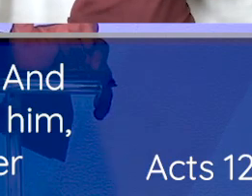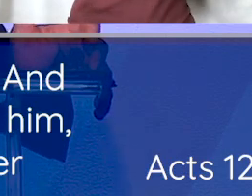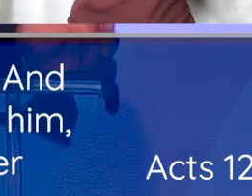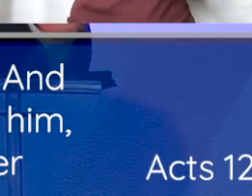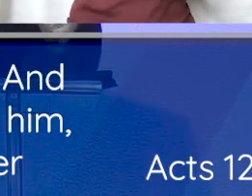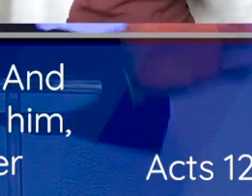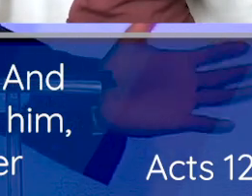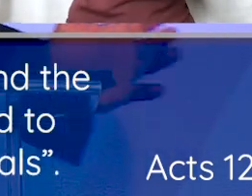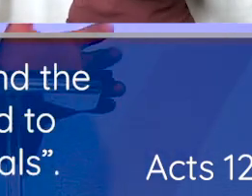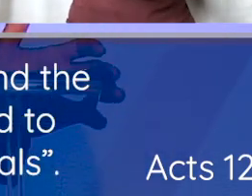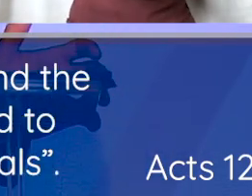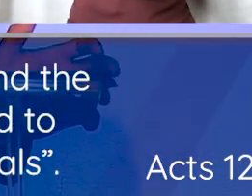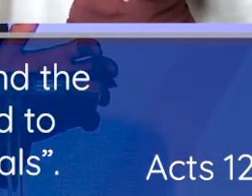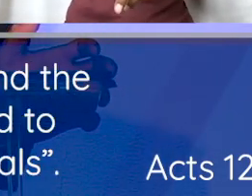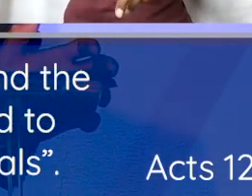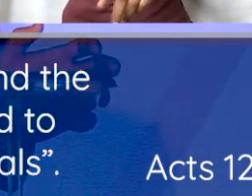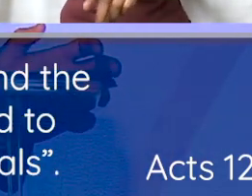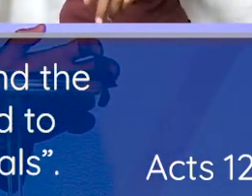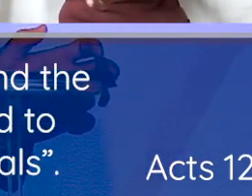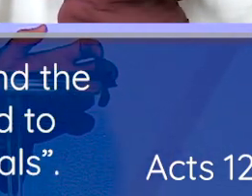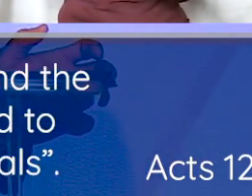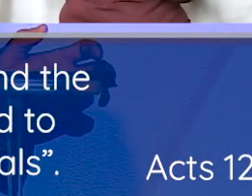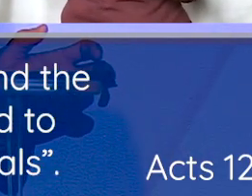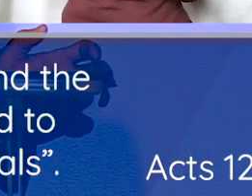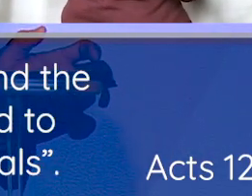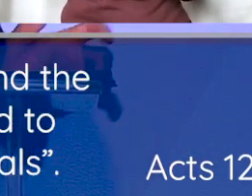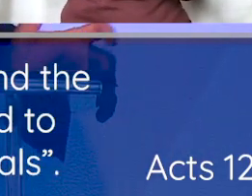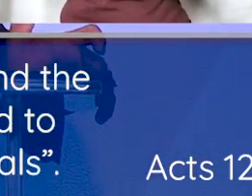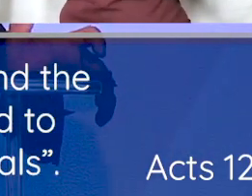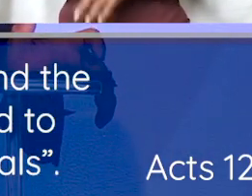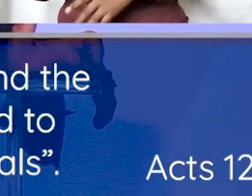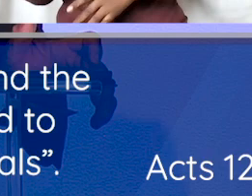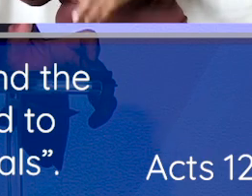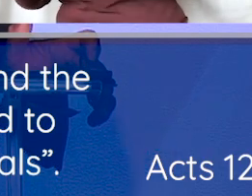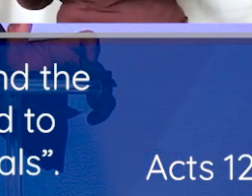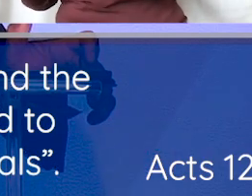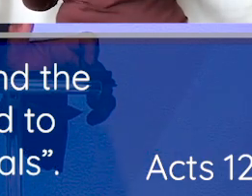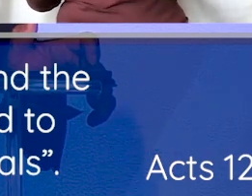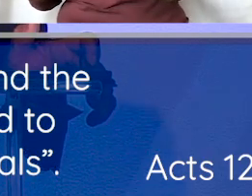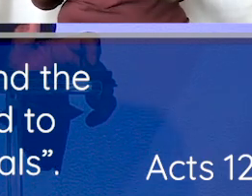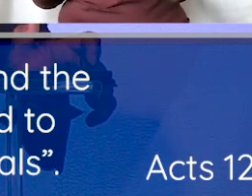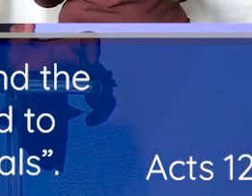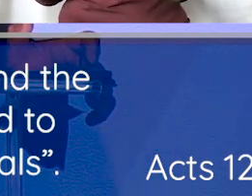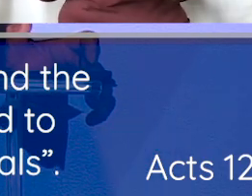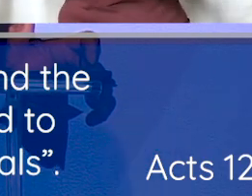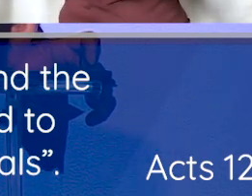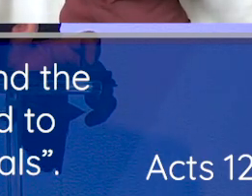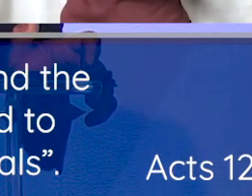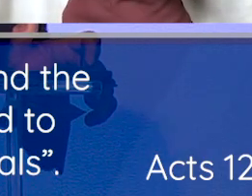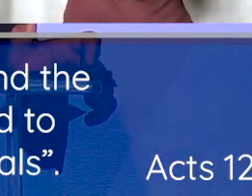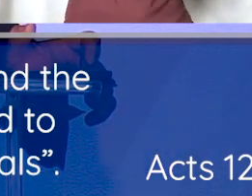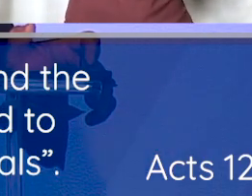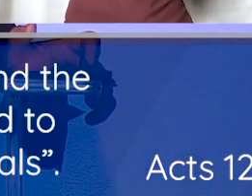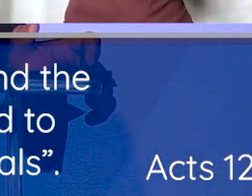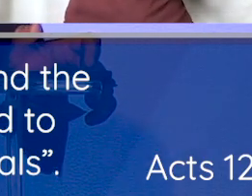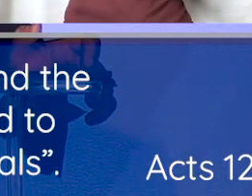he struck Peter and said, "Get up quickly." And the chains fell off his